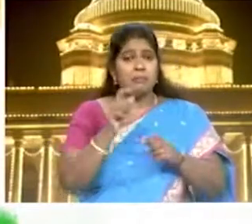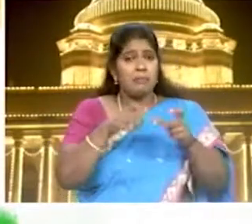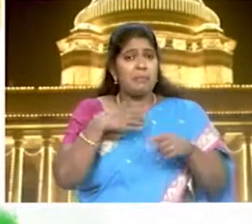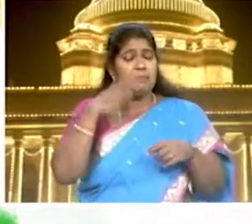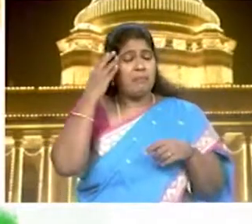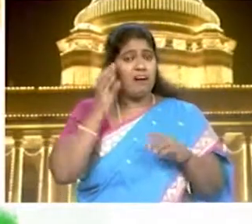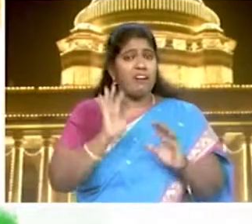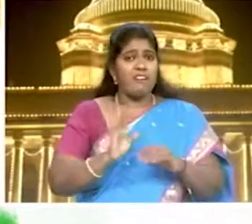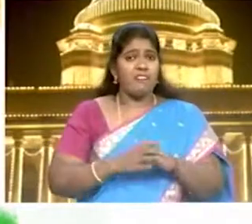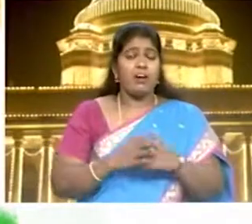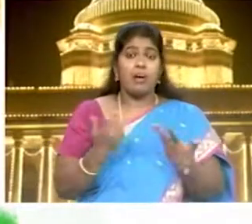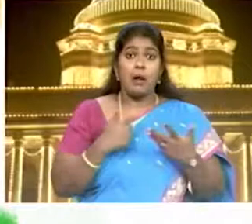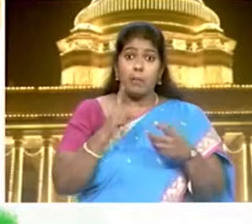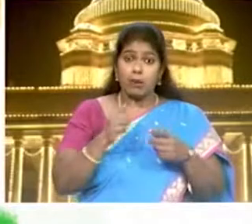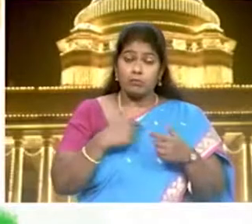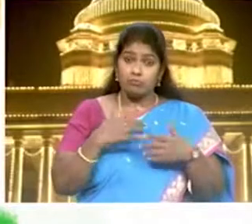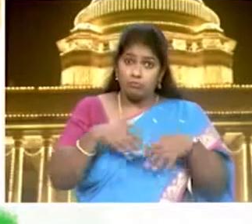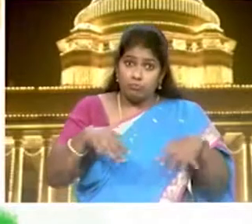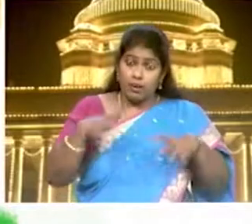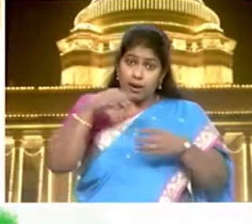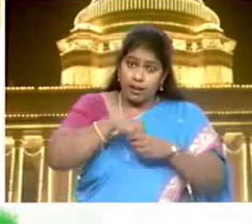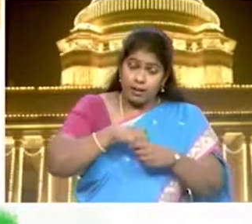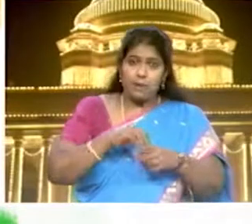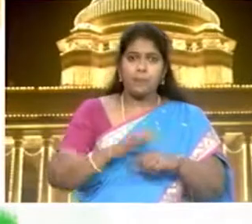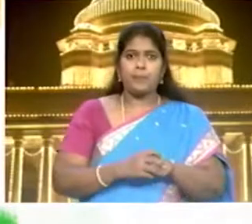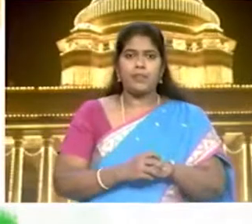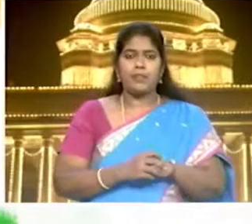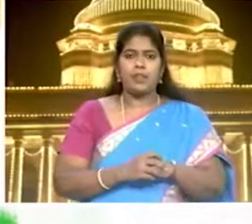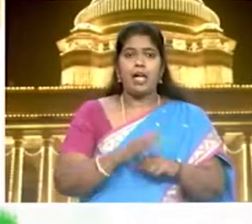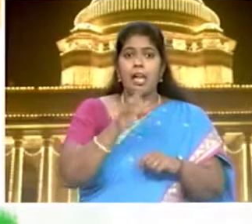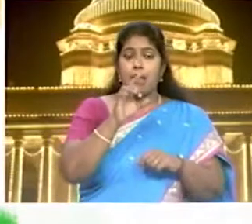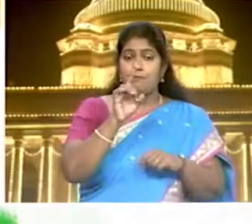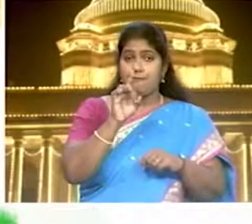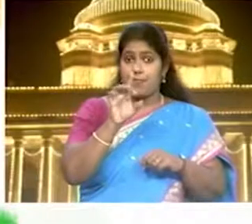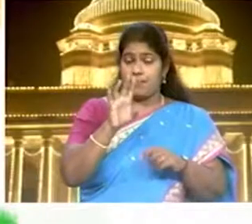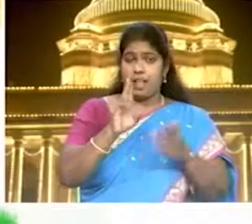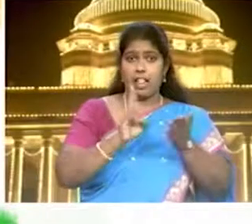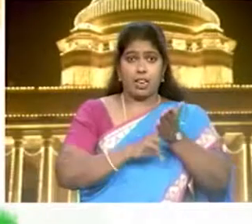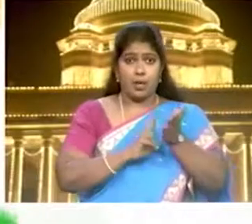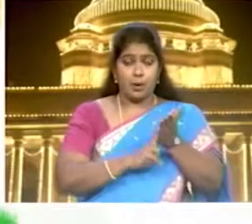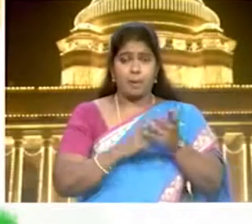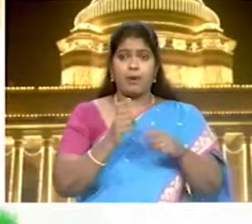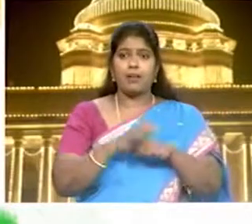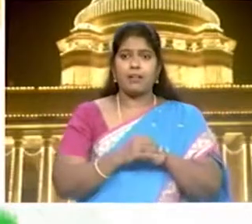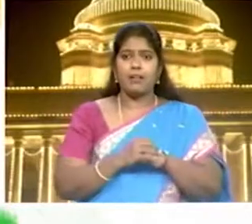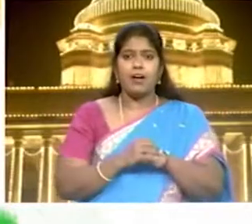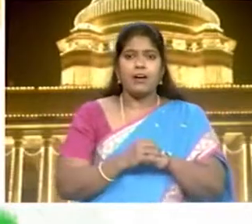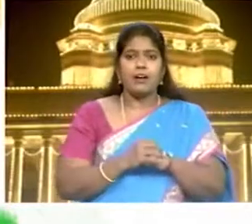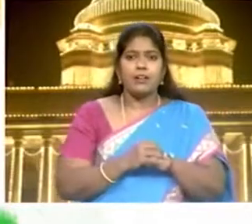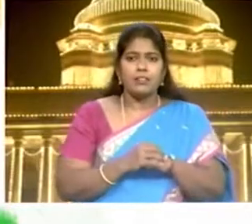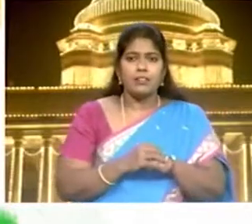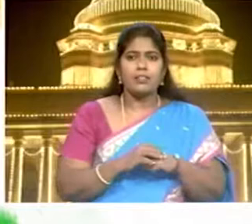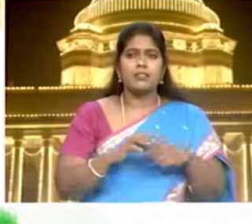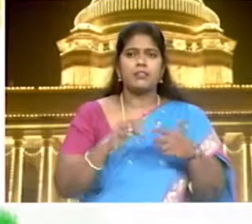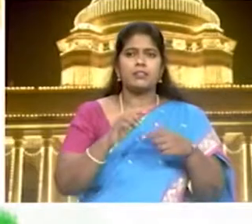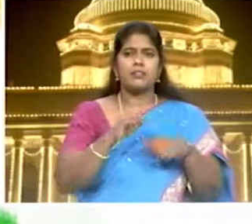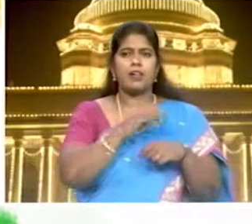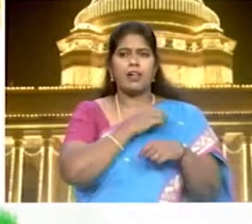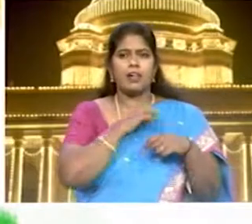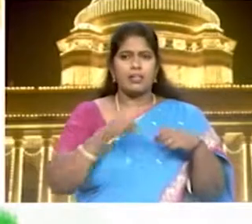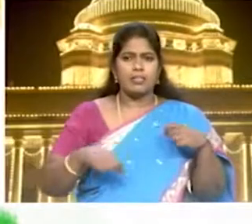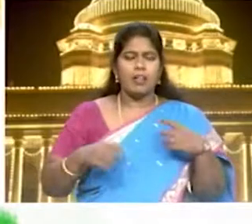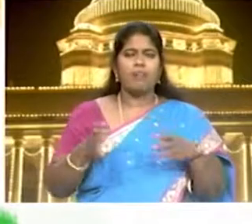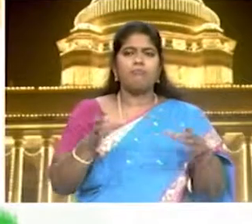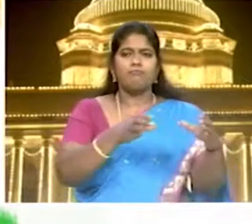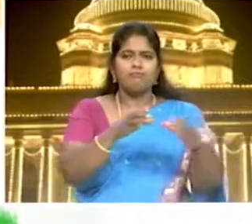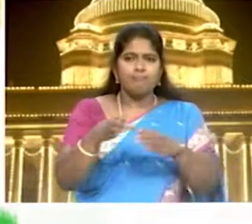year to observe 15 November as Janajatiya Gaurav Divas is welcome, because our tribal heroes are not